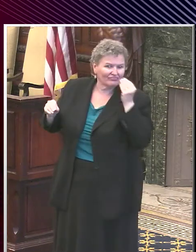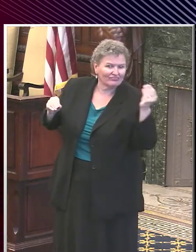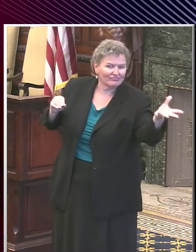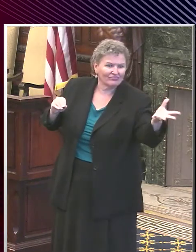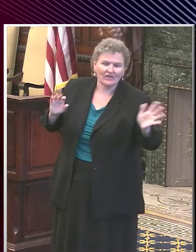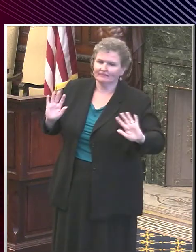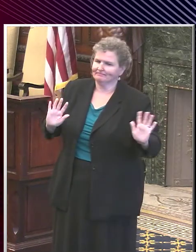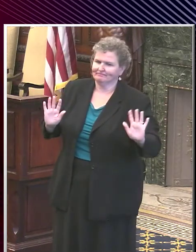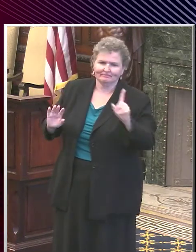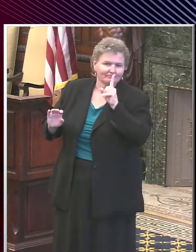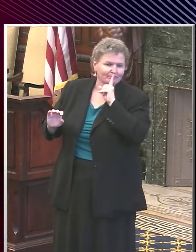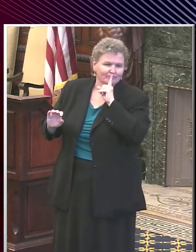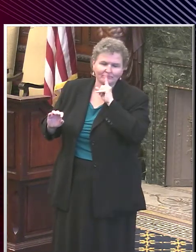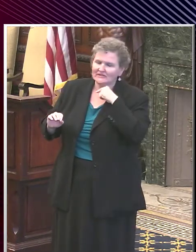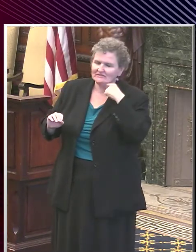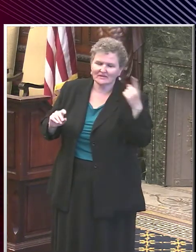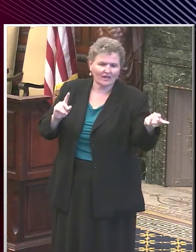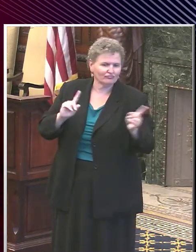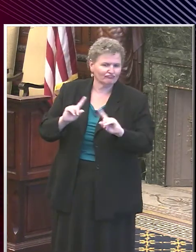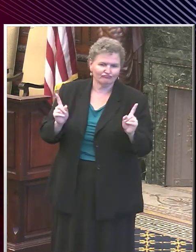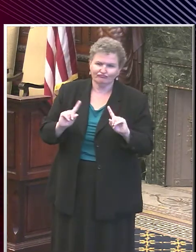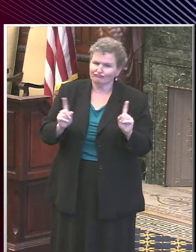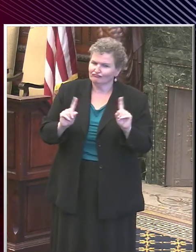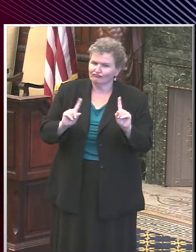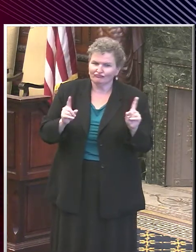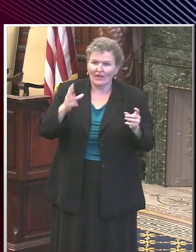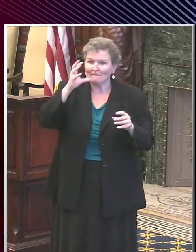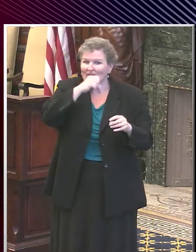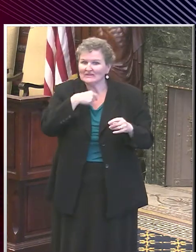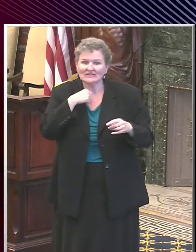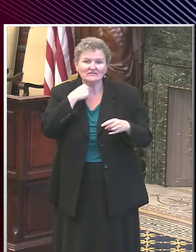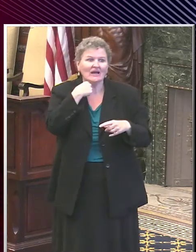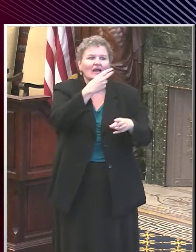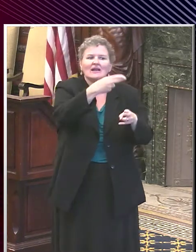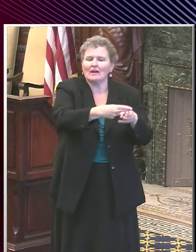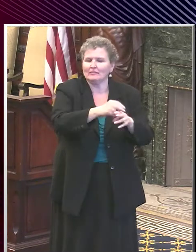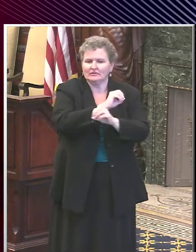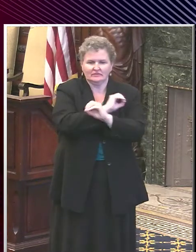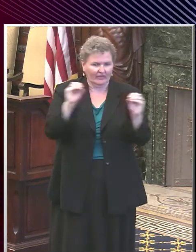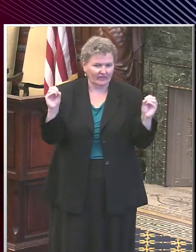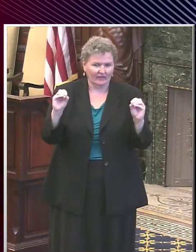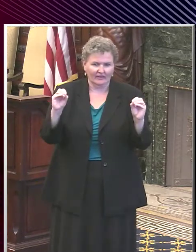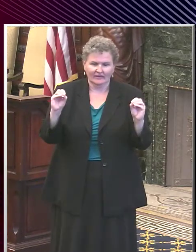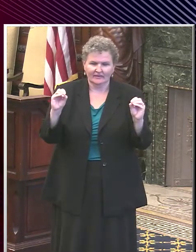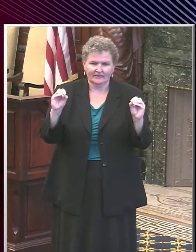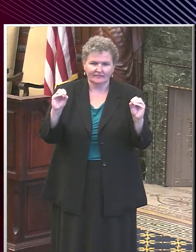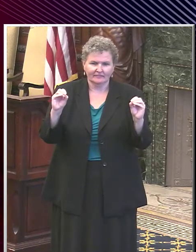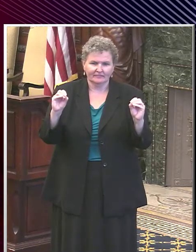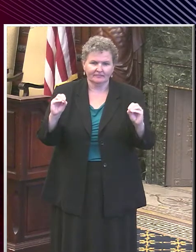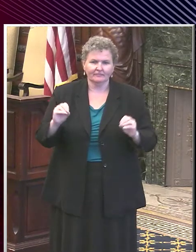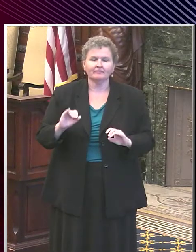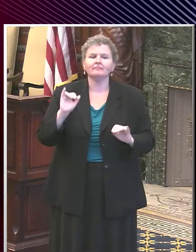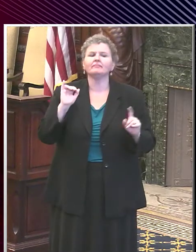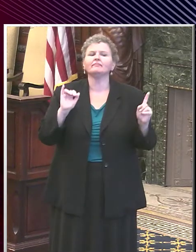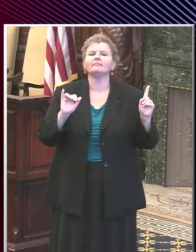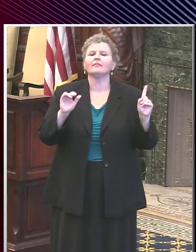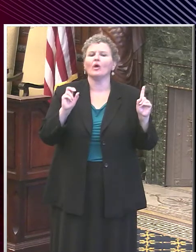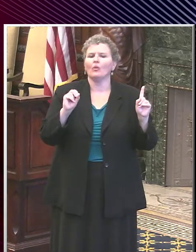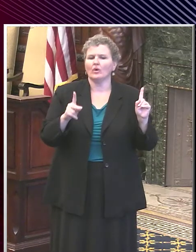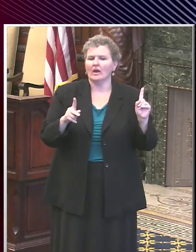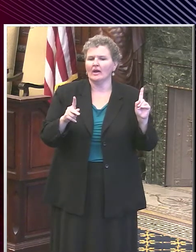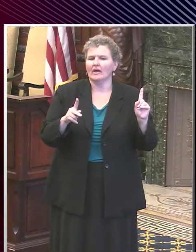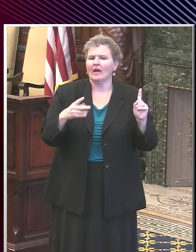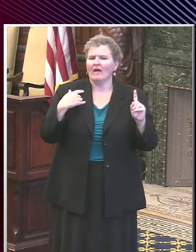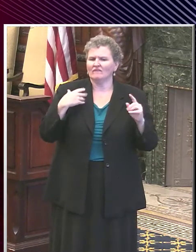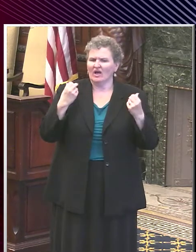sometimes they may guess correctly, but we never get the name out of the case when we're talking to contacts. Okay, and you already have tons of health